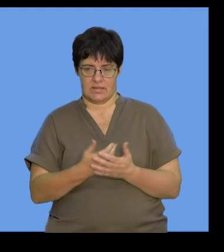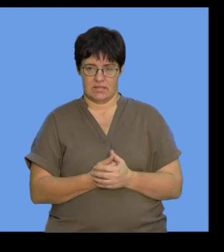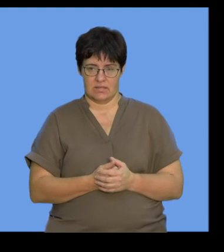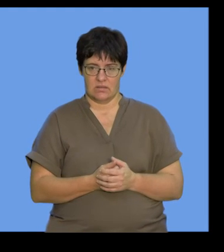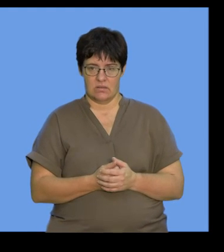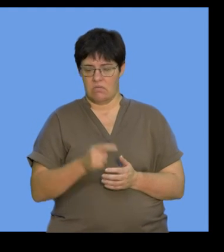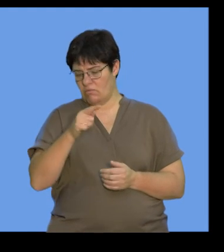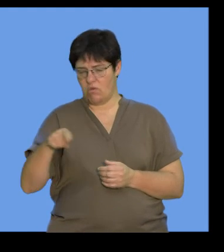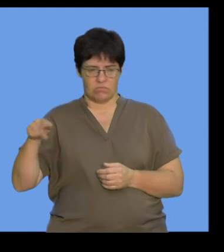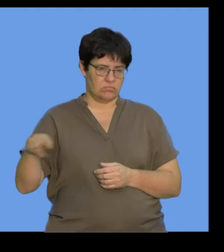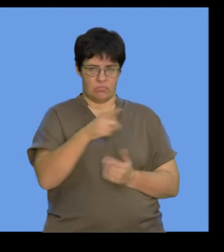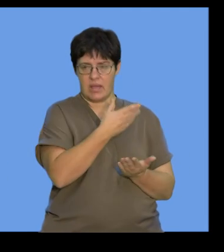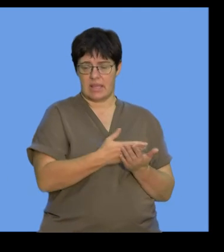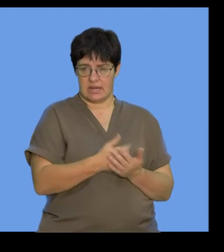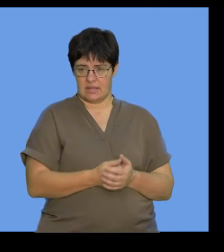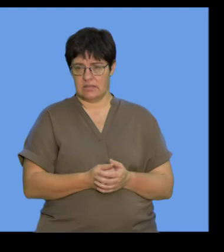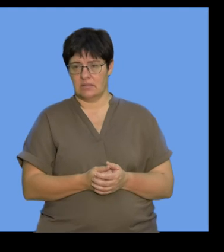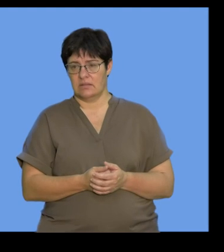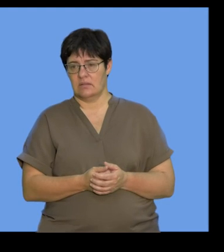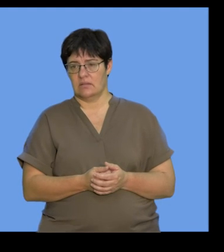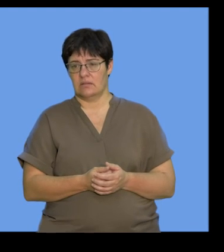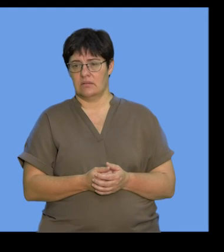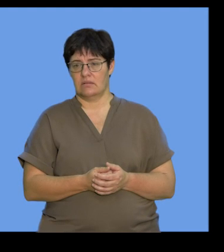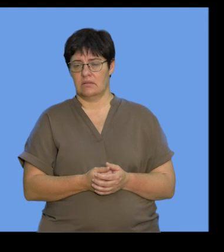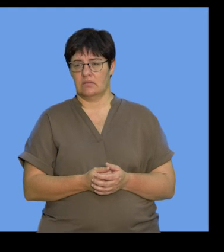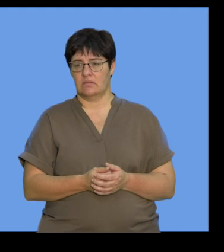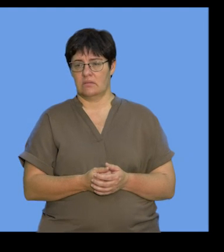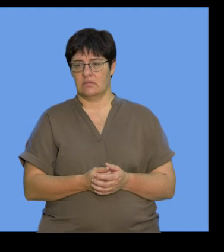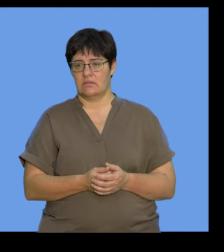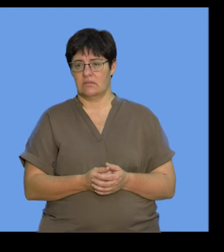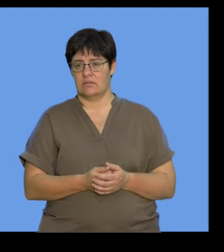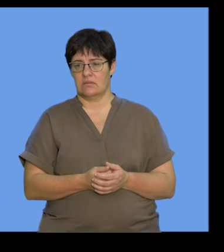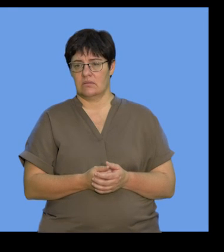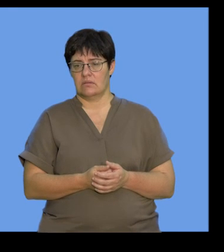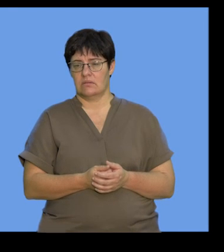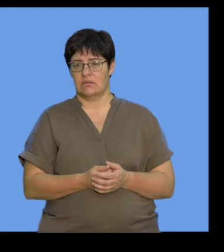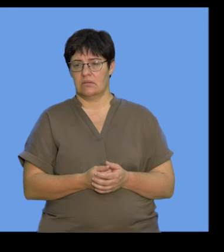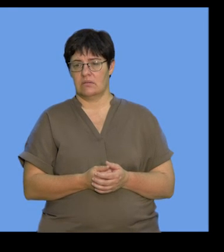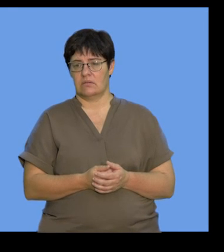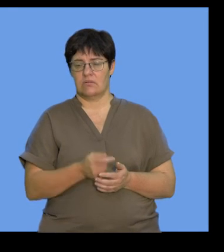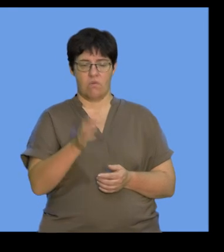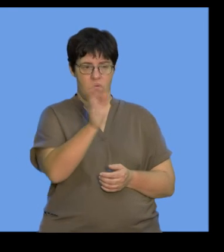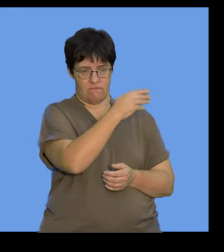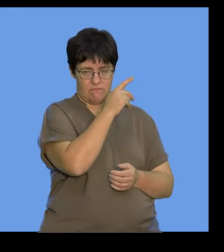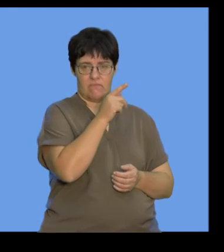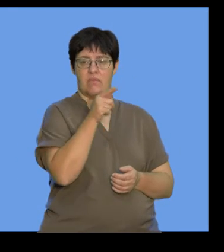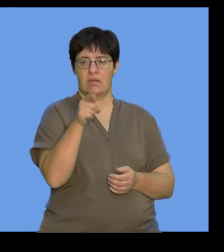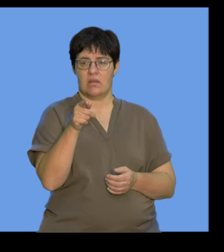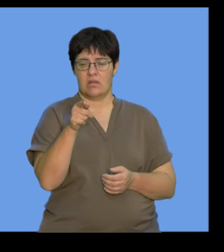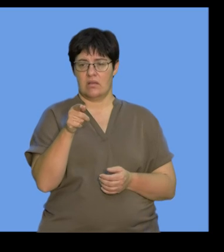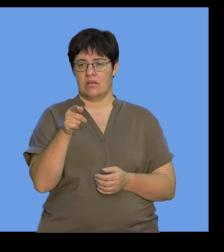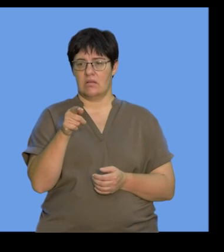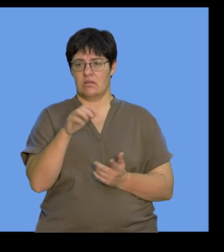the cross cancellation, they normally call it that. So the squared there will go with that x